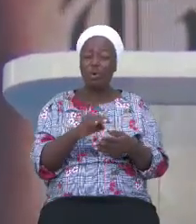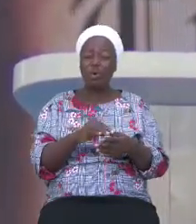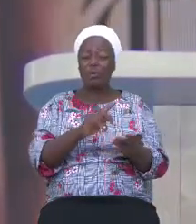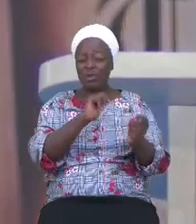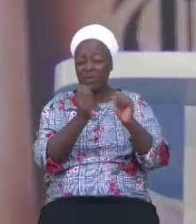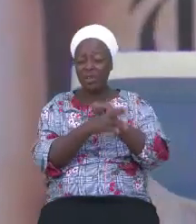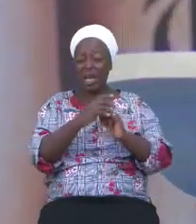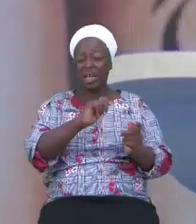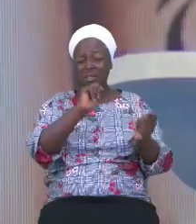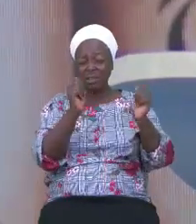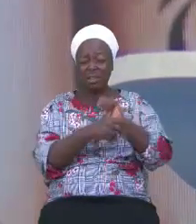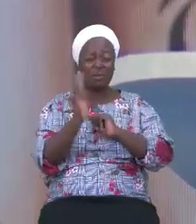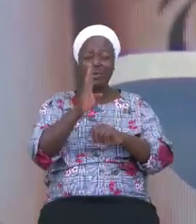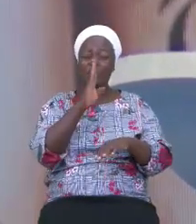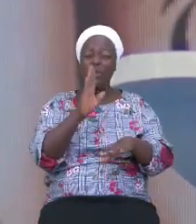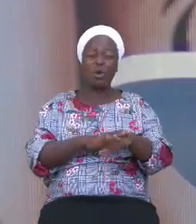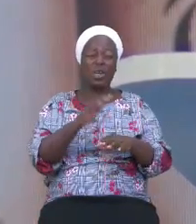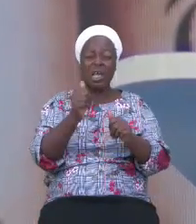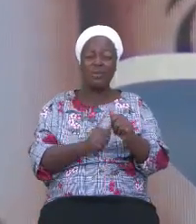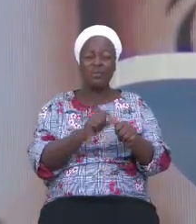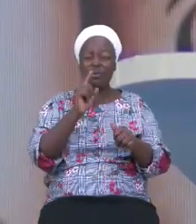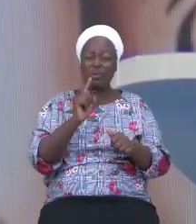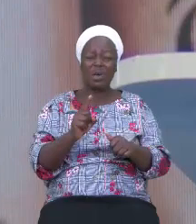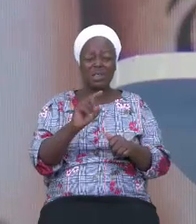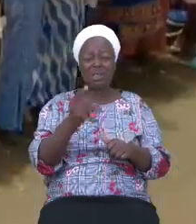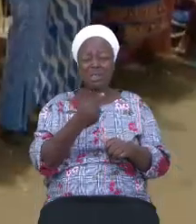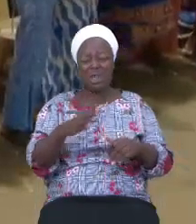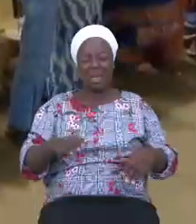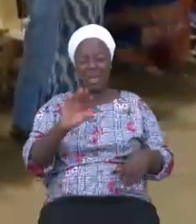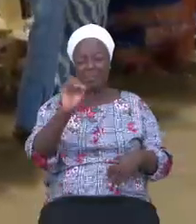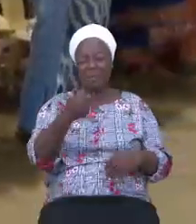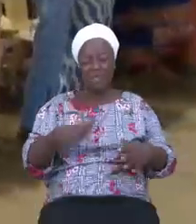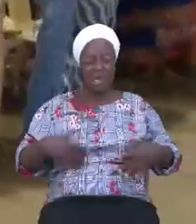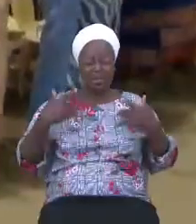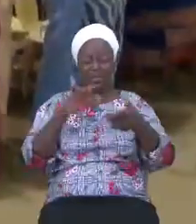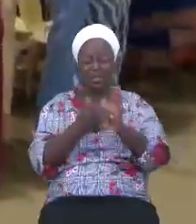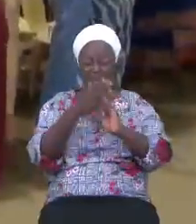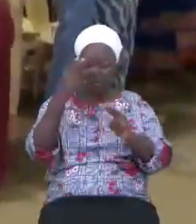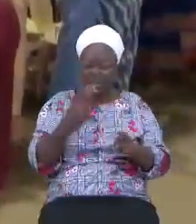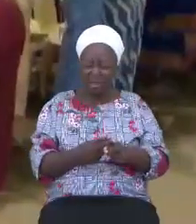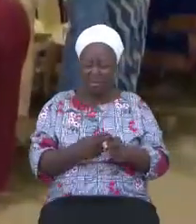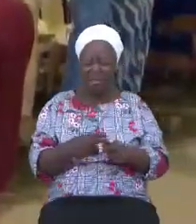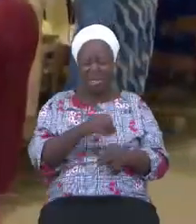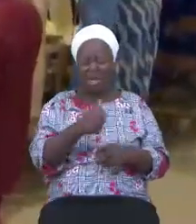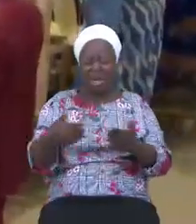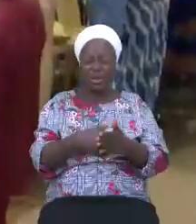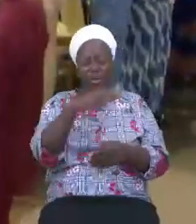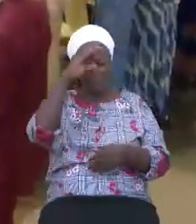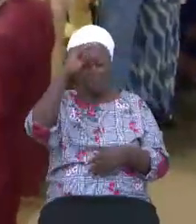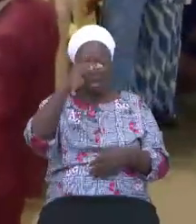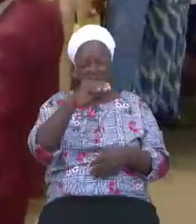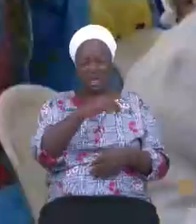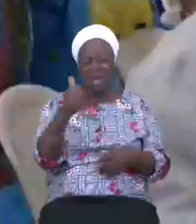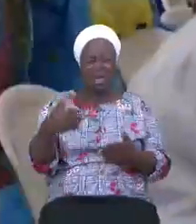will be in every one of our lives in Jesus' name. A new man, a